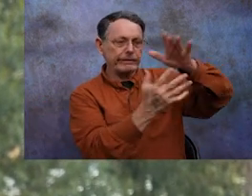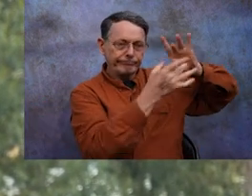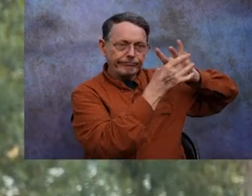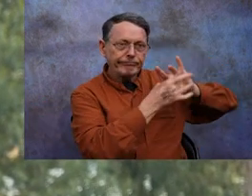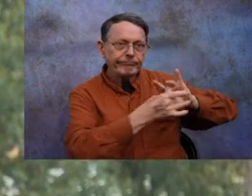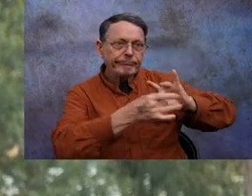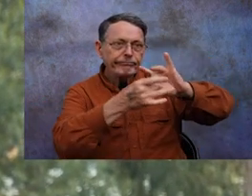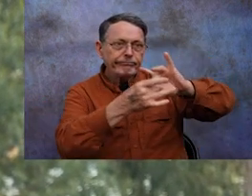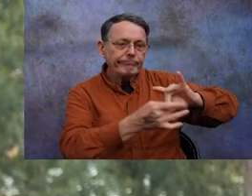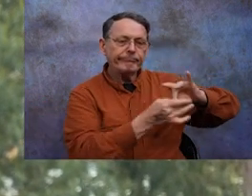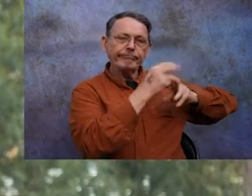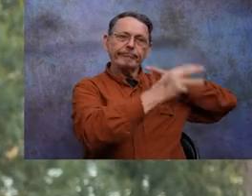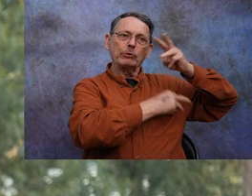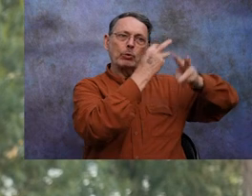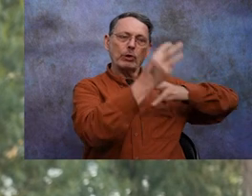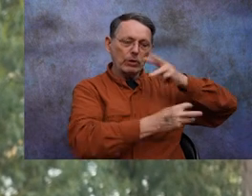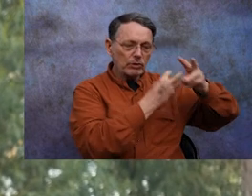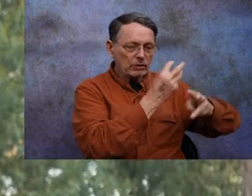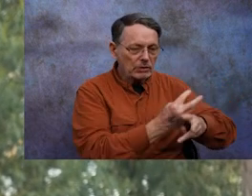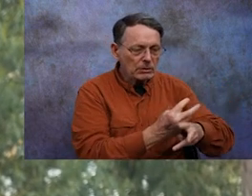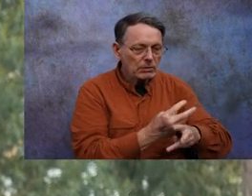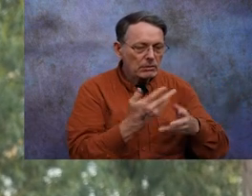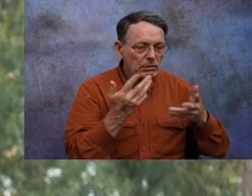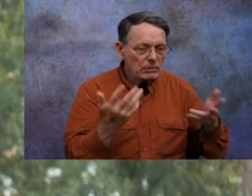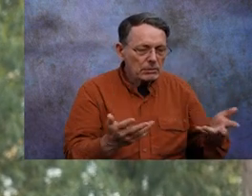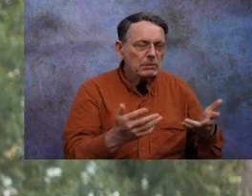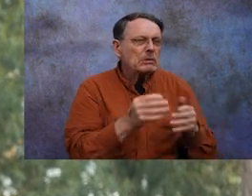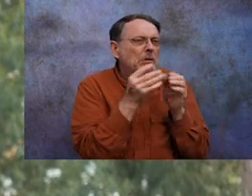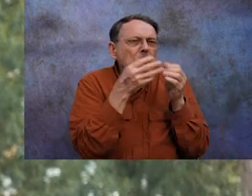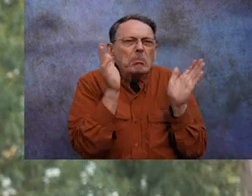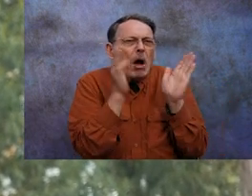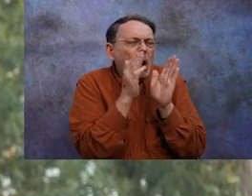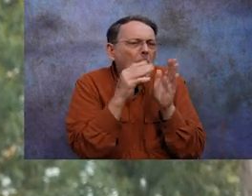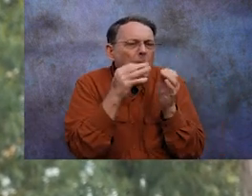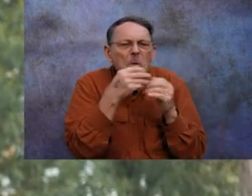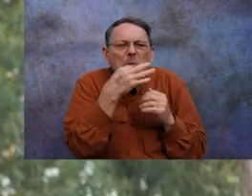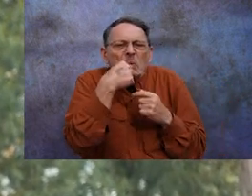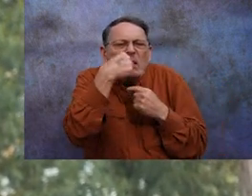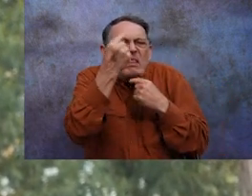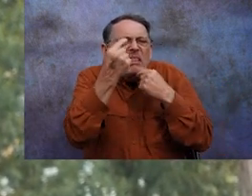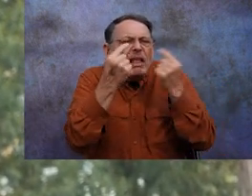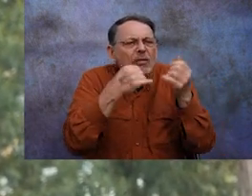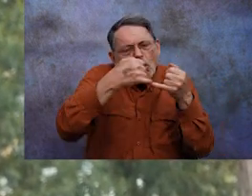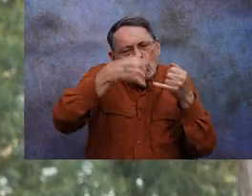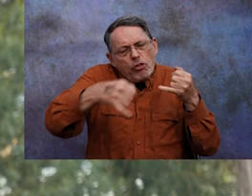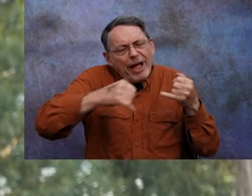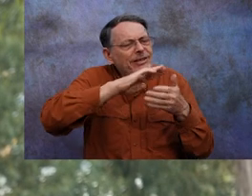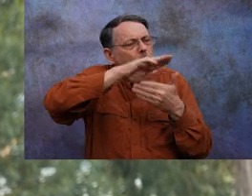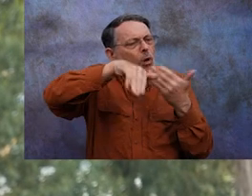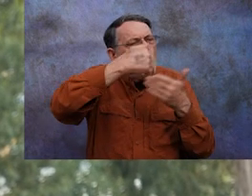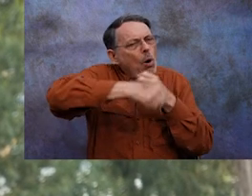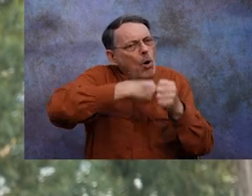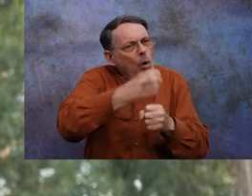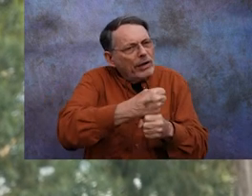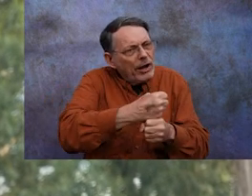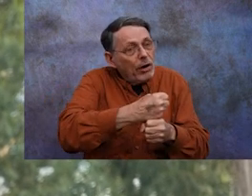She weaves and sews delicate gossamer threads all year long. Then